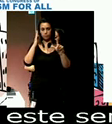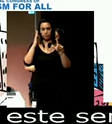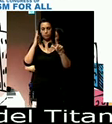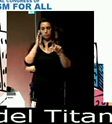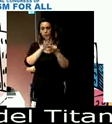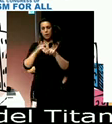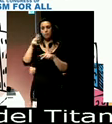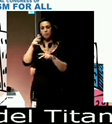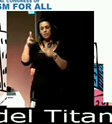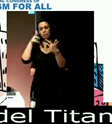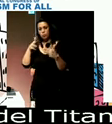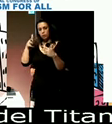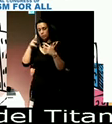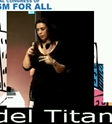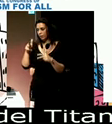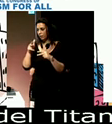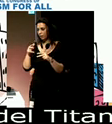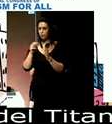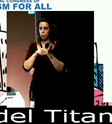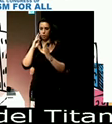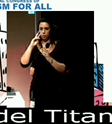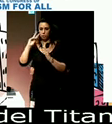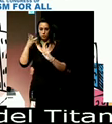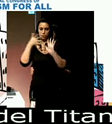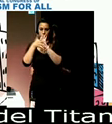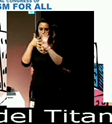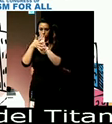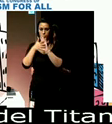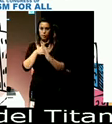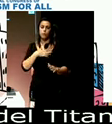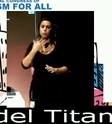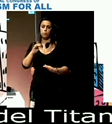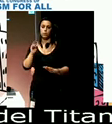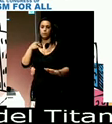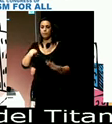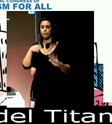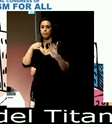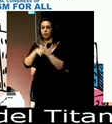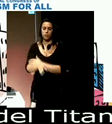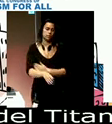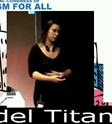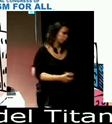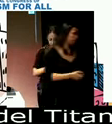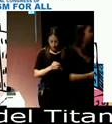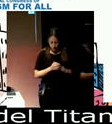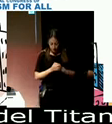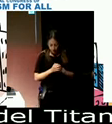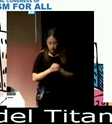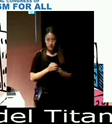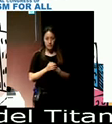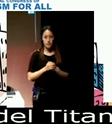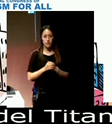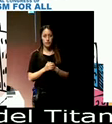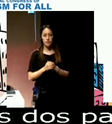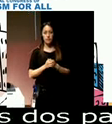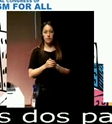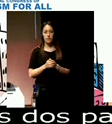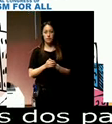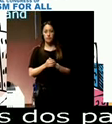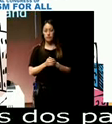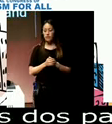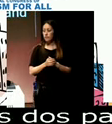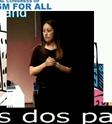so that you can have a multimedia visit and a multimedia description, and we wanted them to be easily accessible.